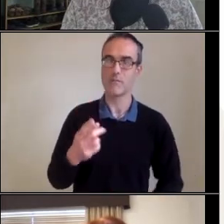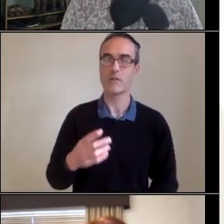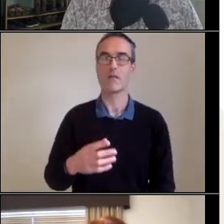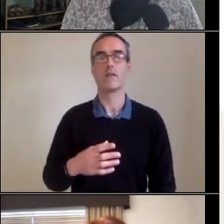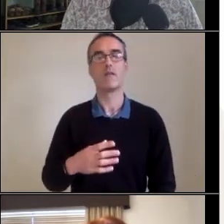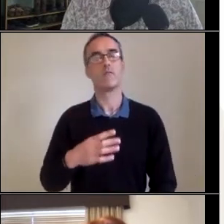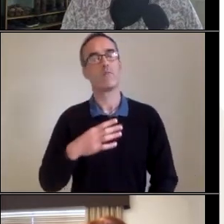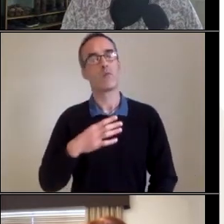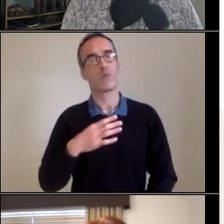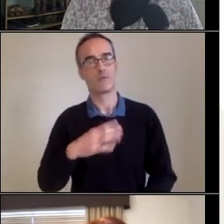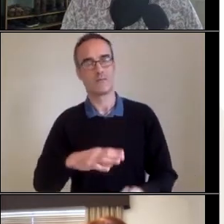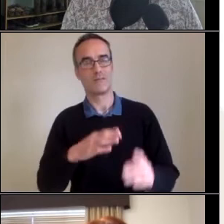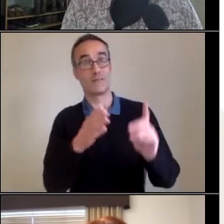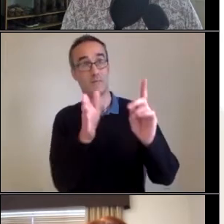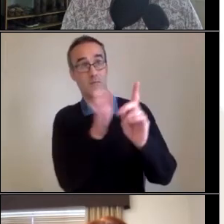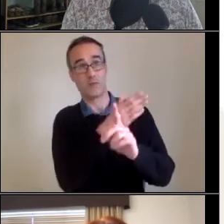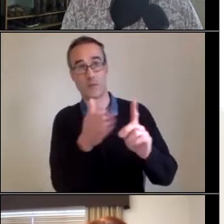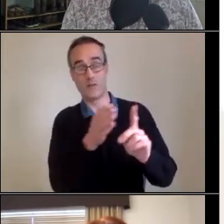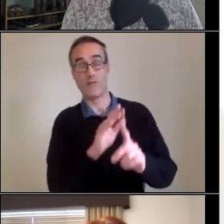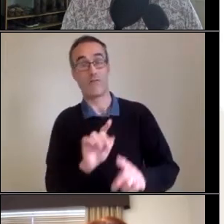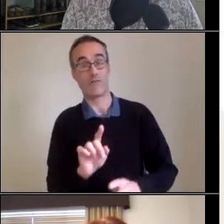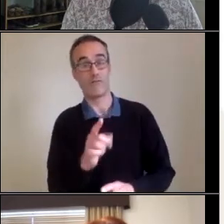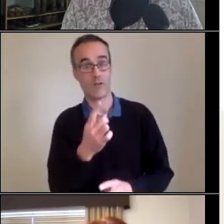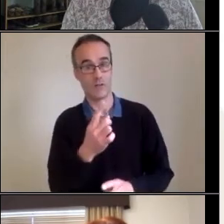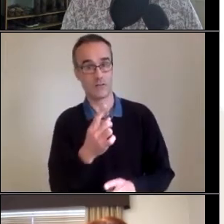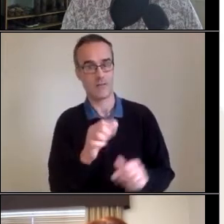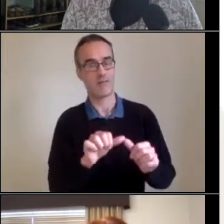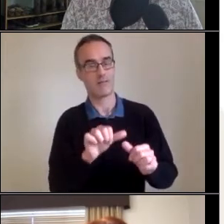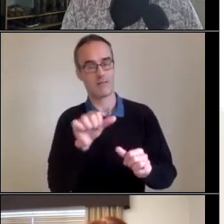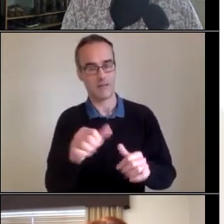there's no sort of